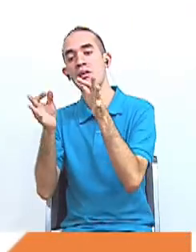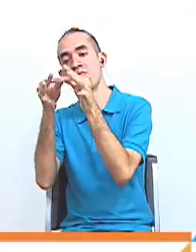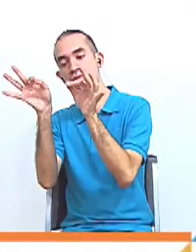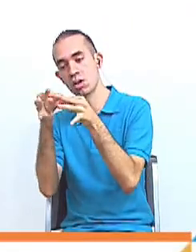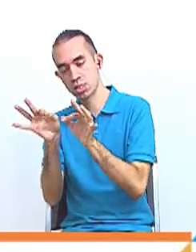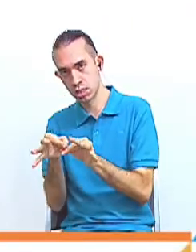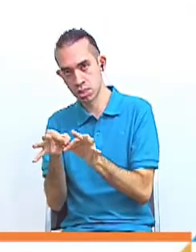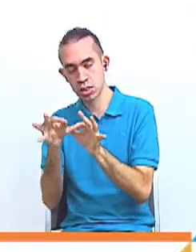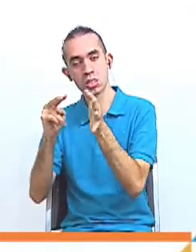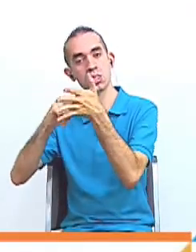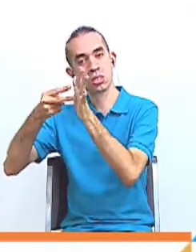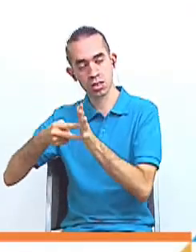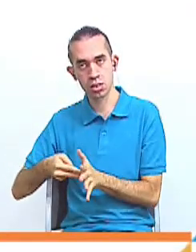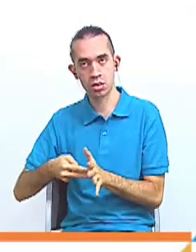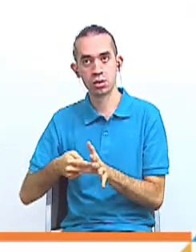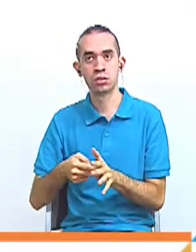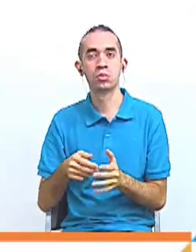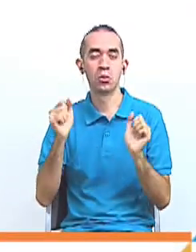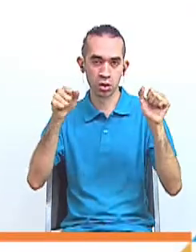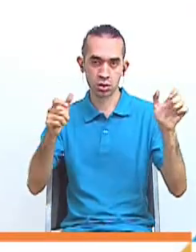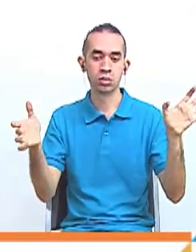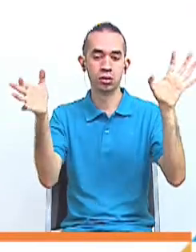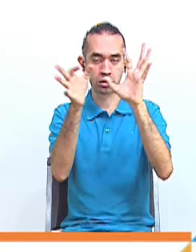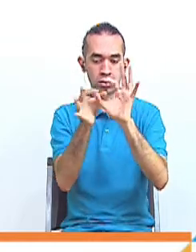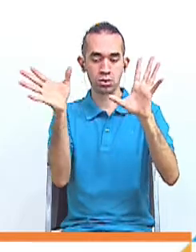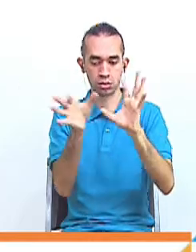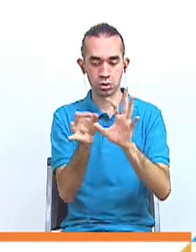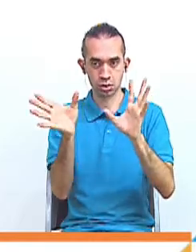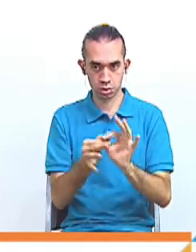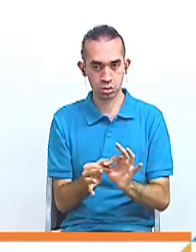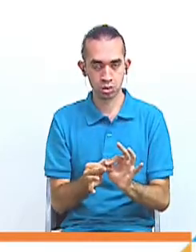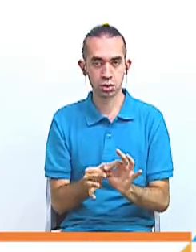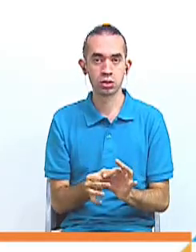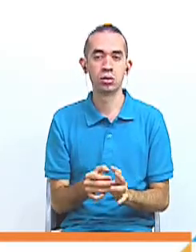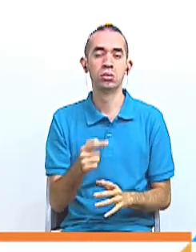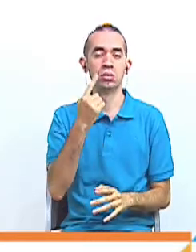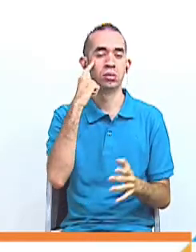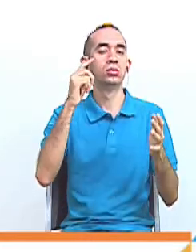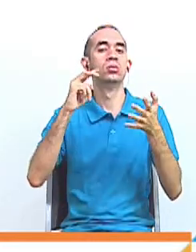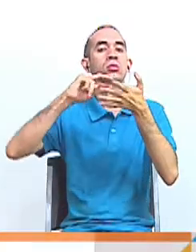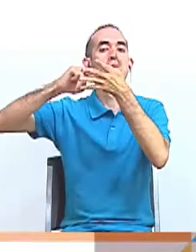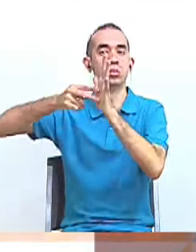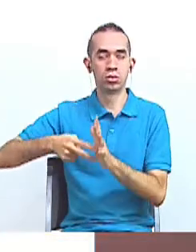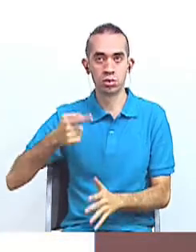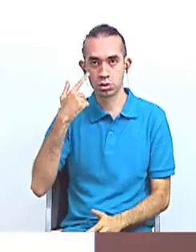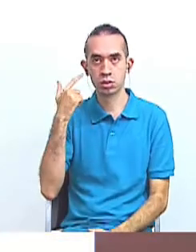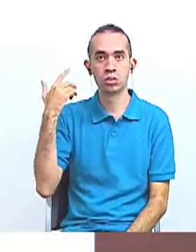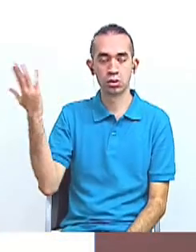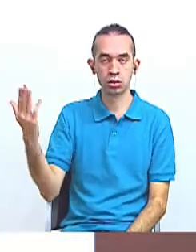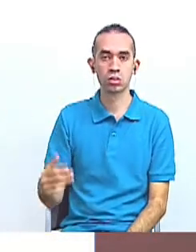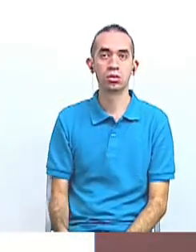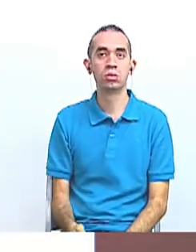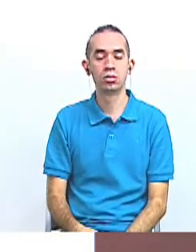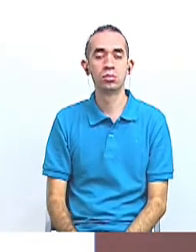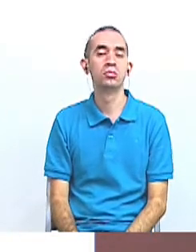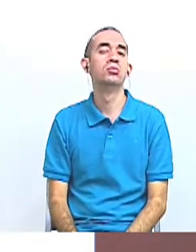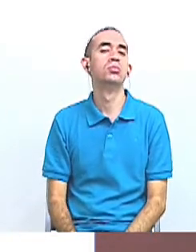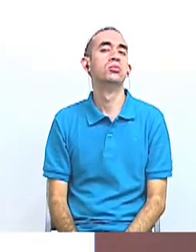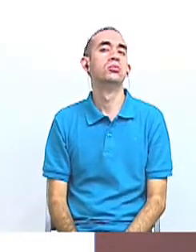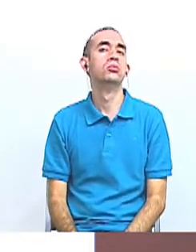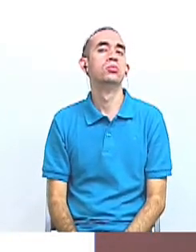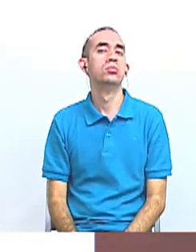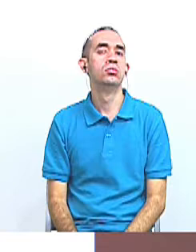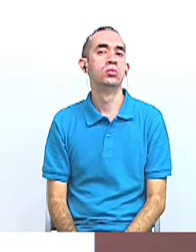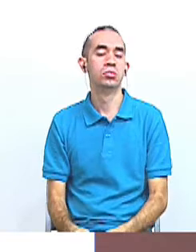some definitions. Let's see if we can match them, all right? Let's see the definitions over here. So we have these